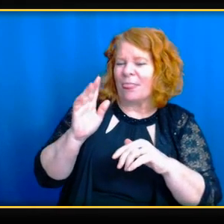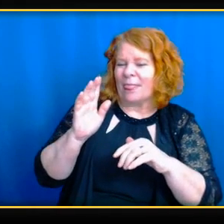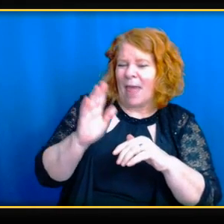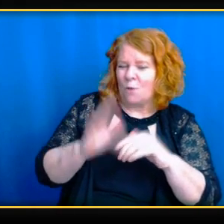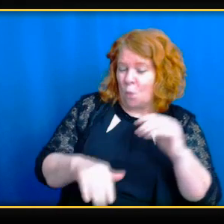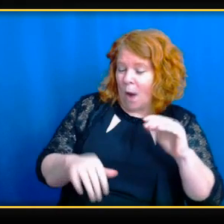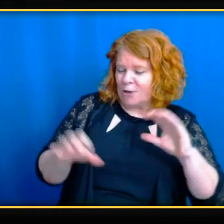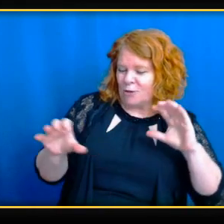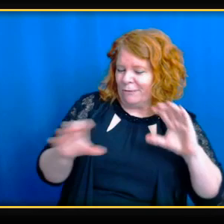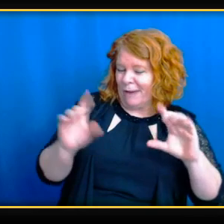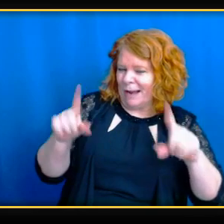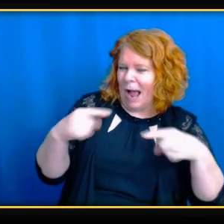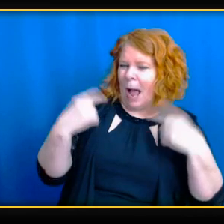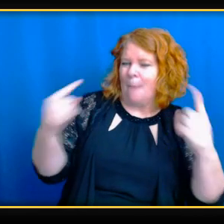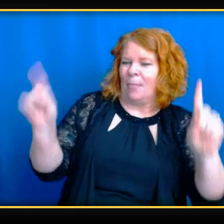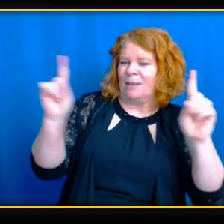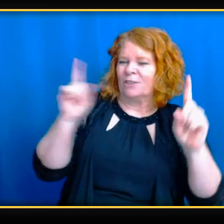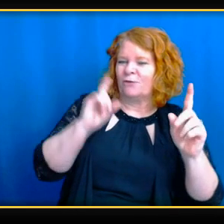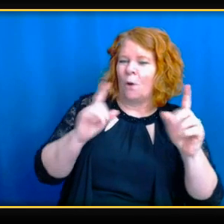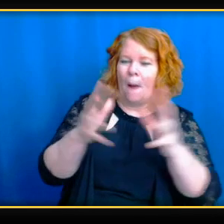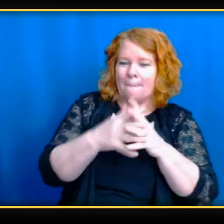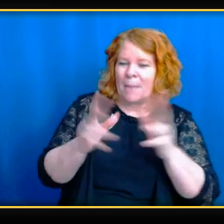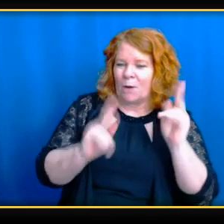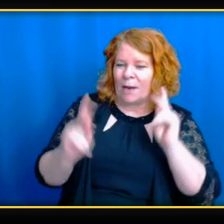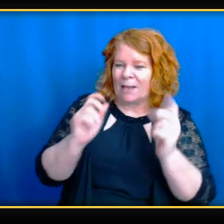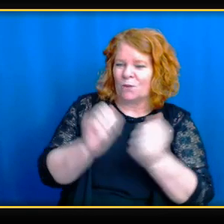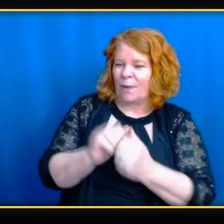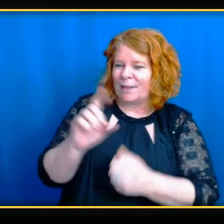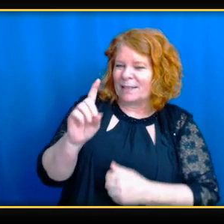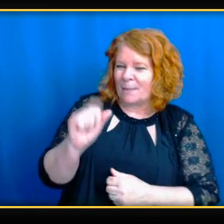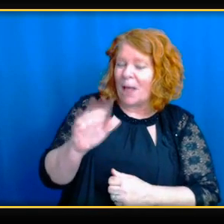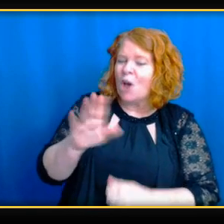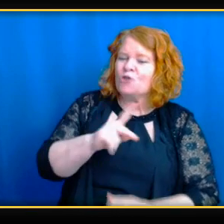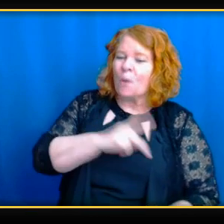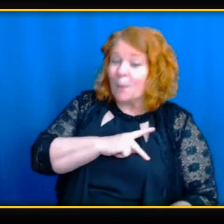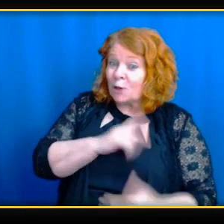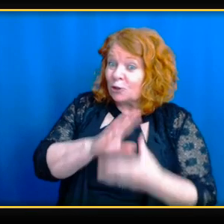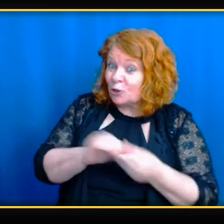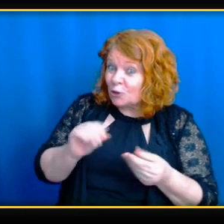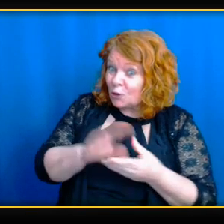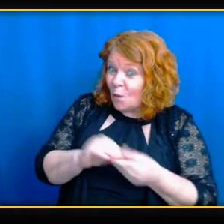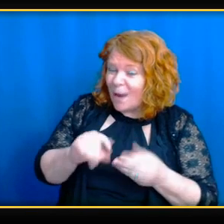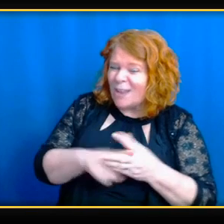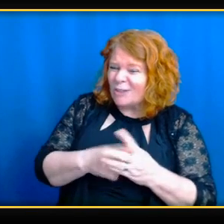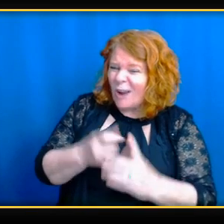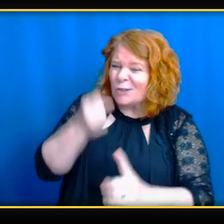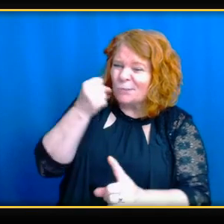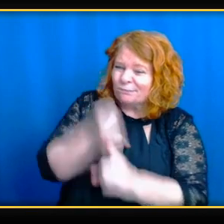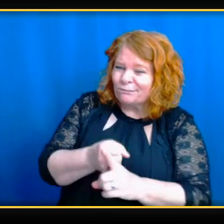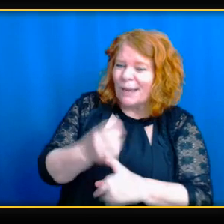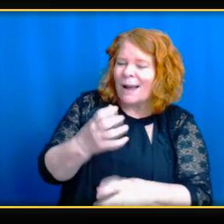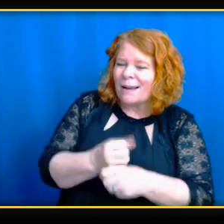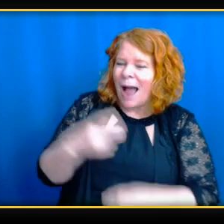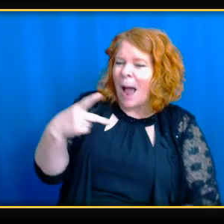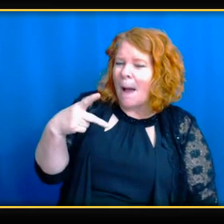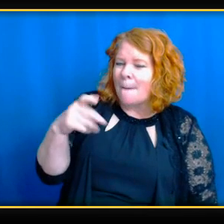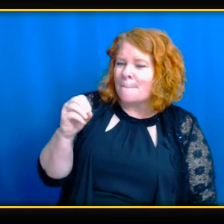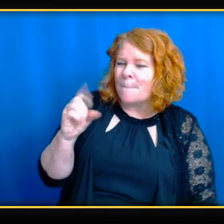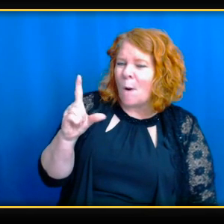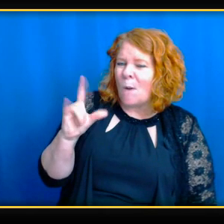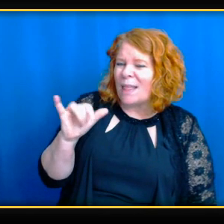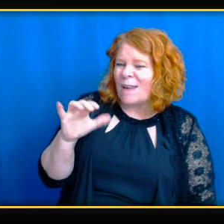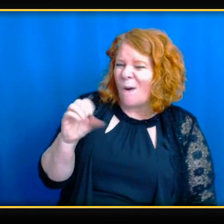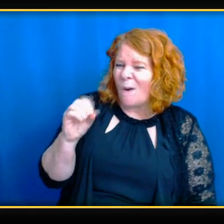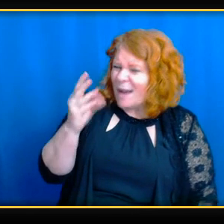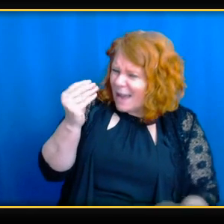for Americans with disabilities. Your personal story begins with you contracting polio. Tell us about what happened when